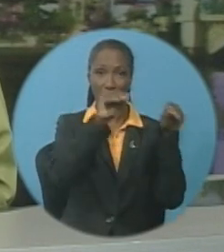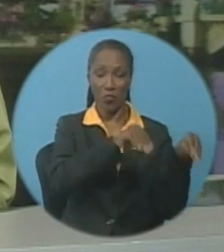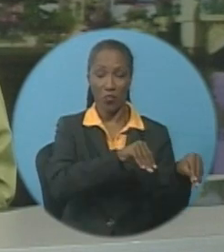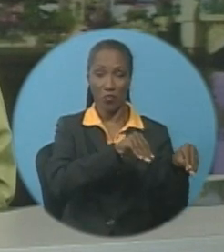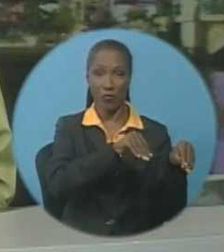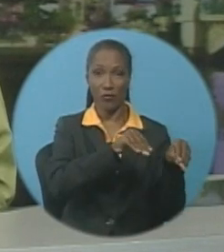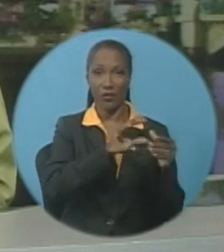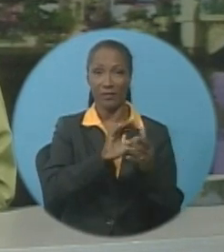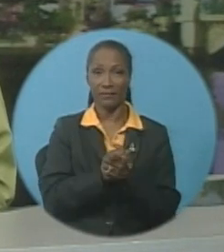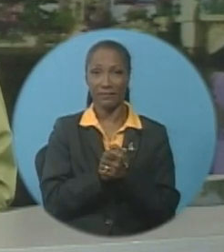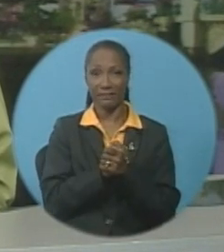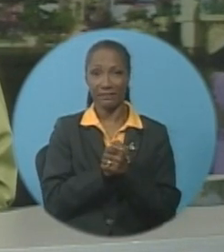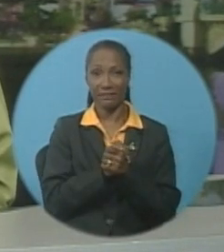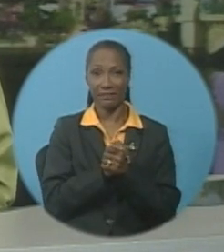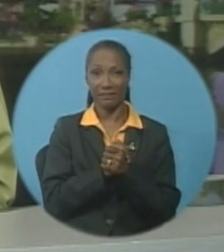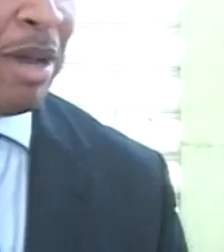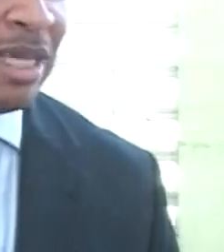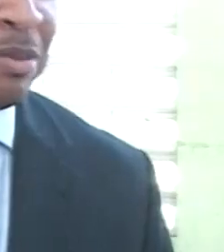School.